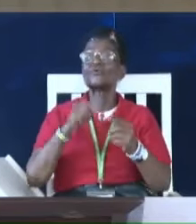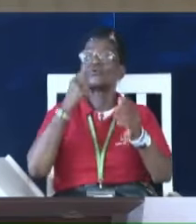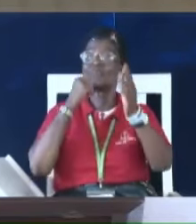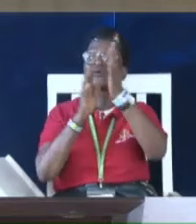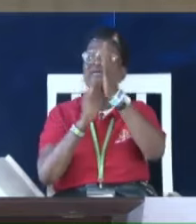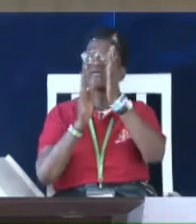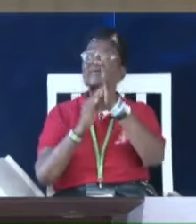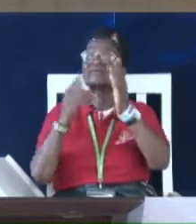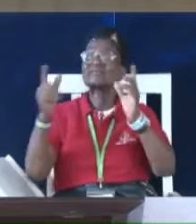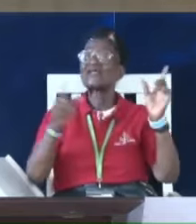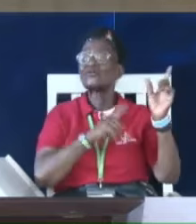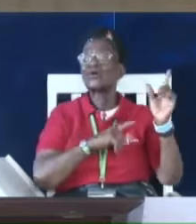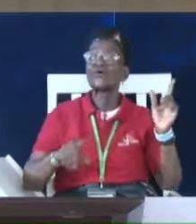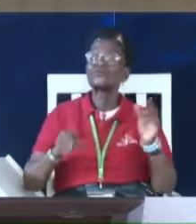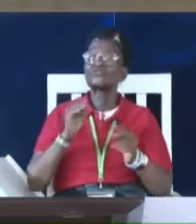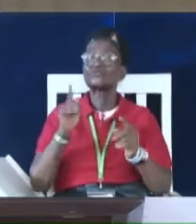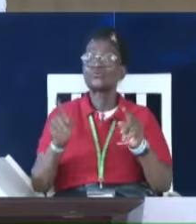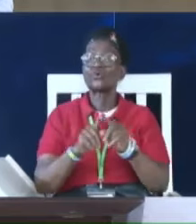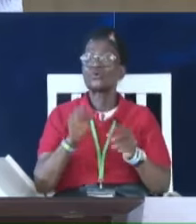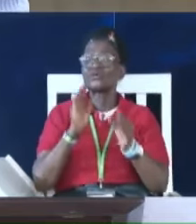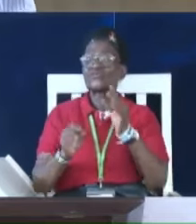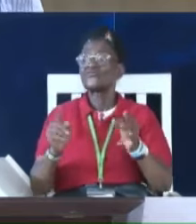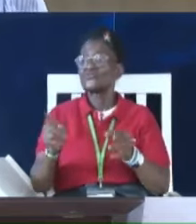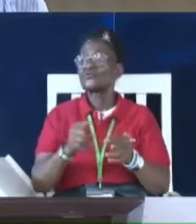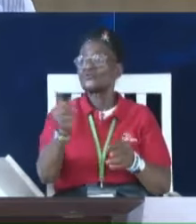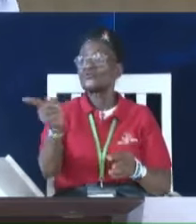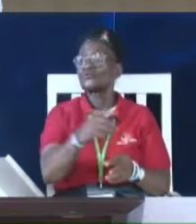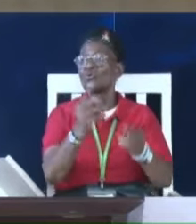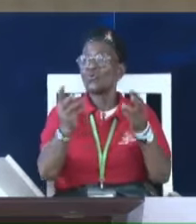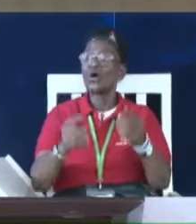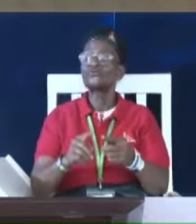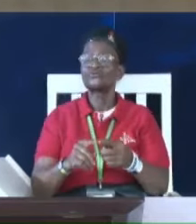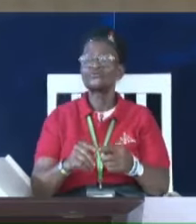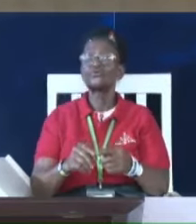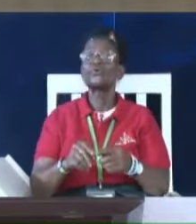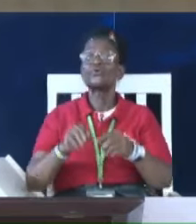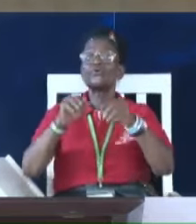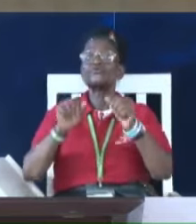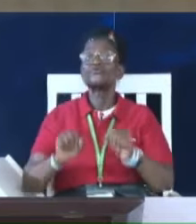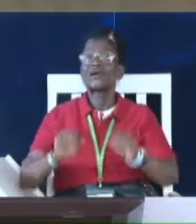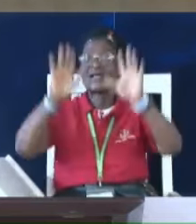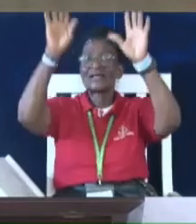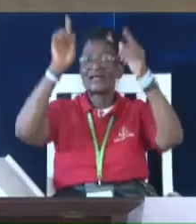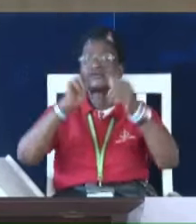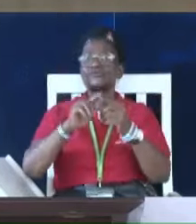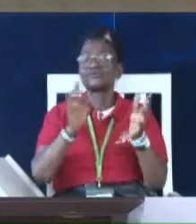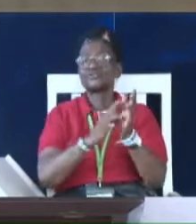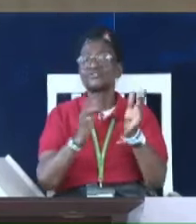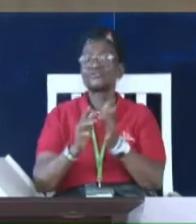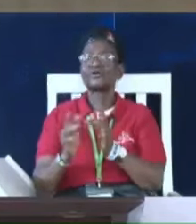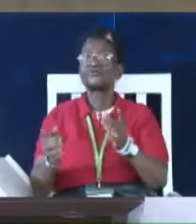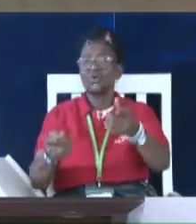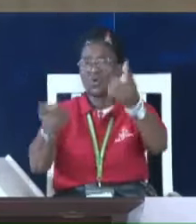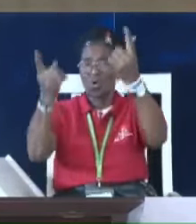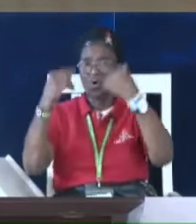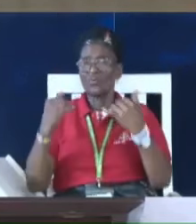Jesus, you can begin to come now. As I'm counting,